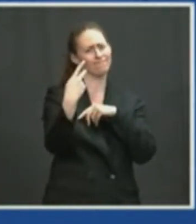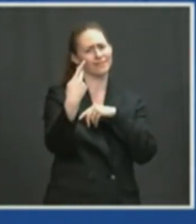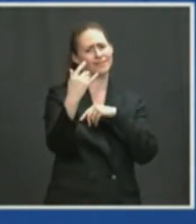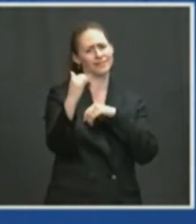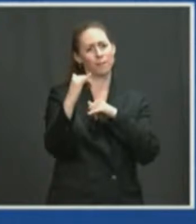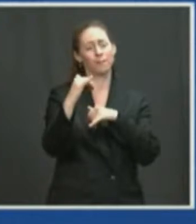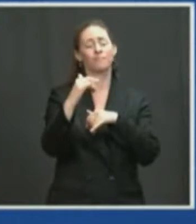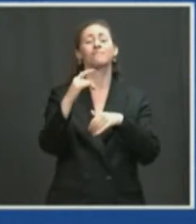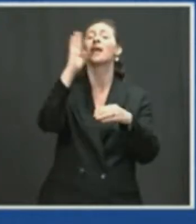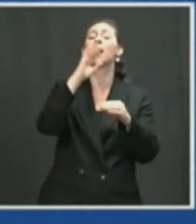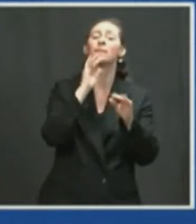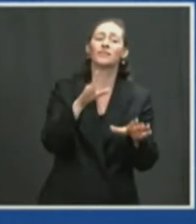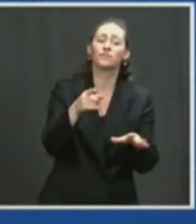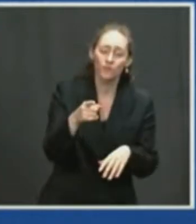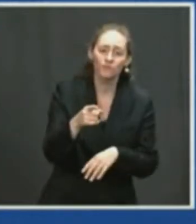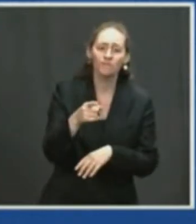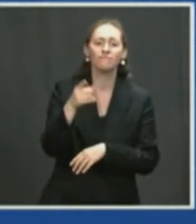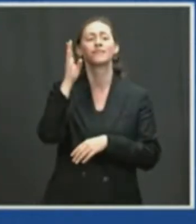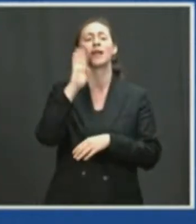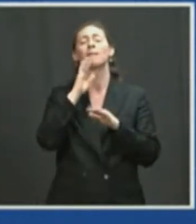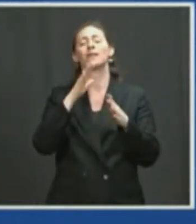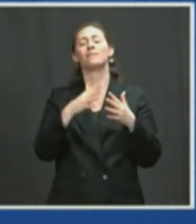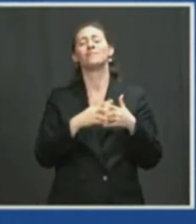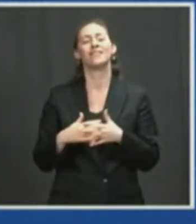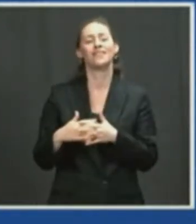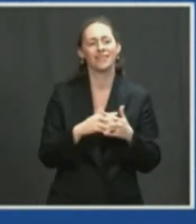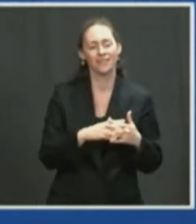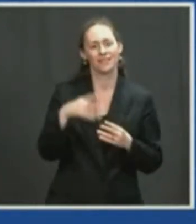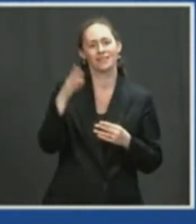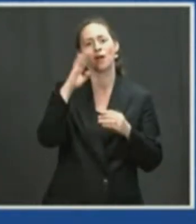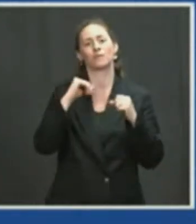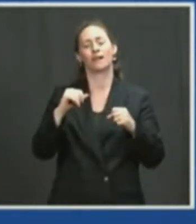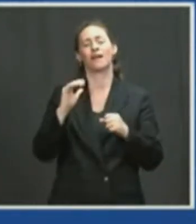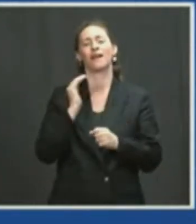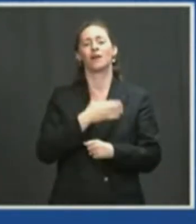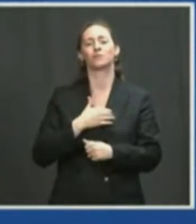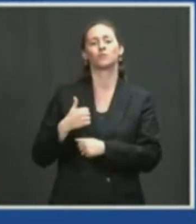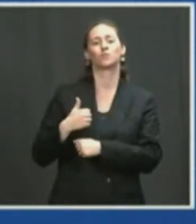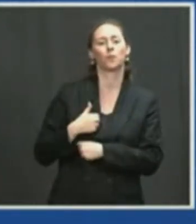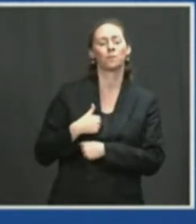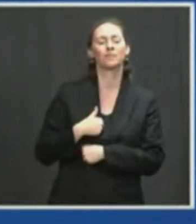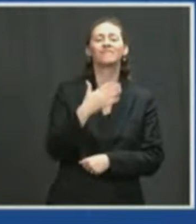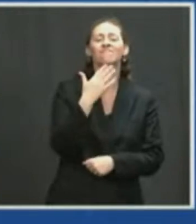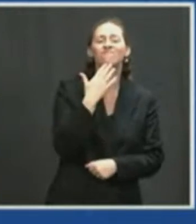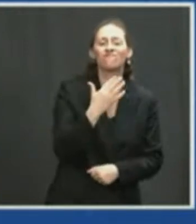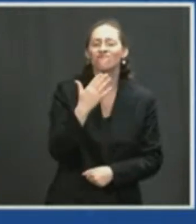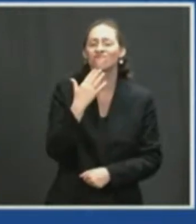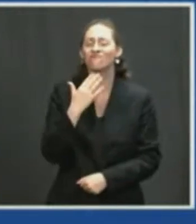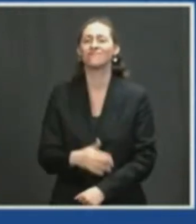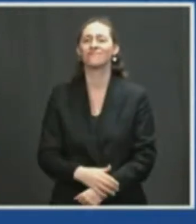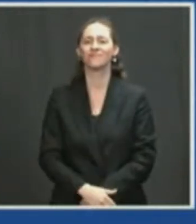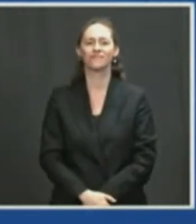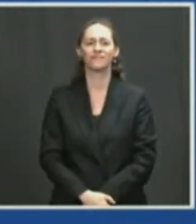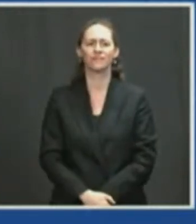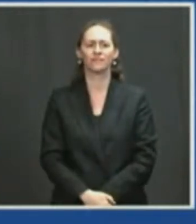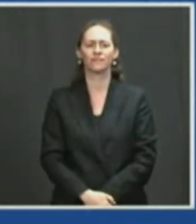May God protect our troops. Thank you all for being here this morning. President, give us a headline on the infrastructure talks. I'm